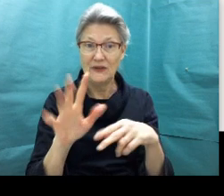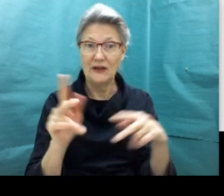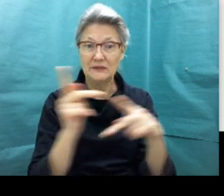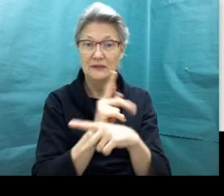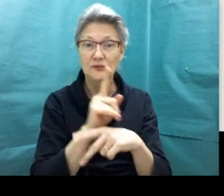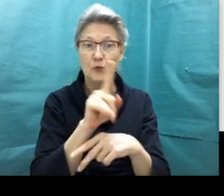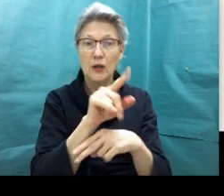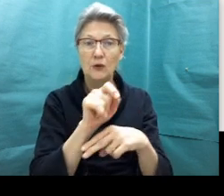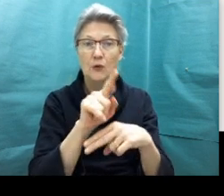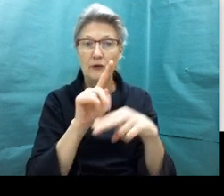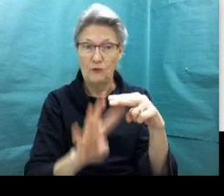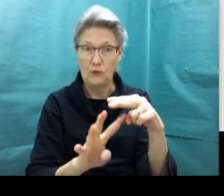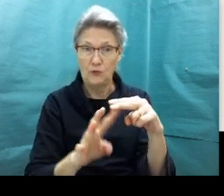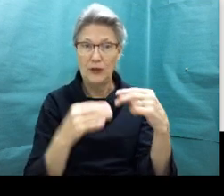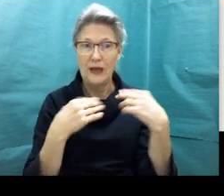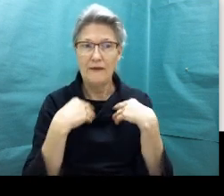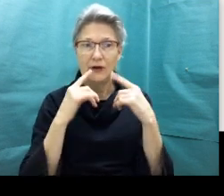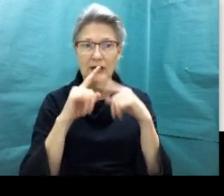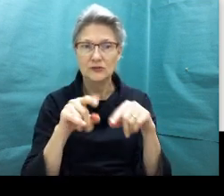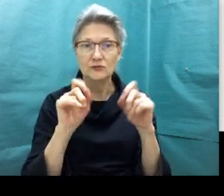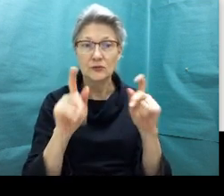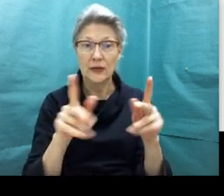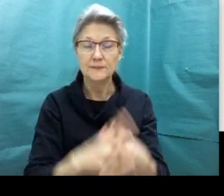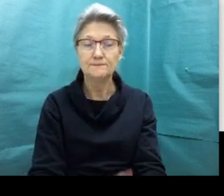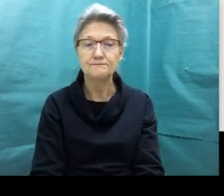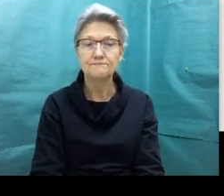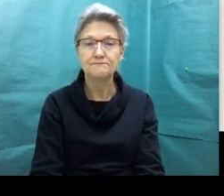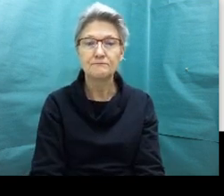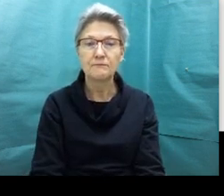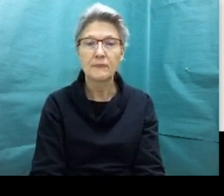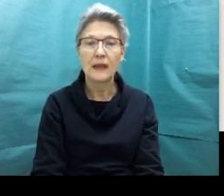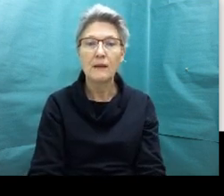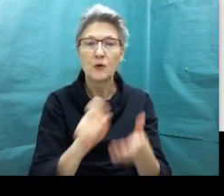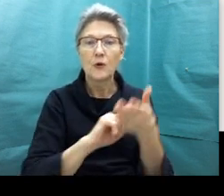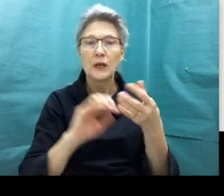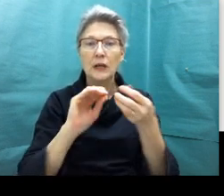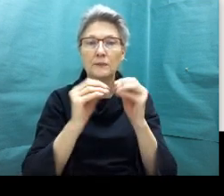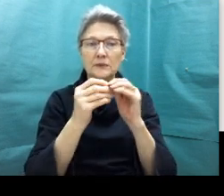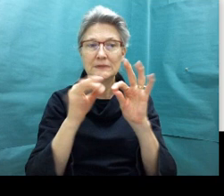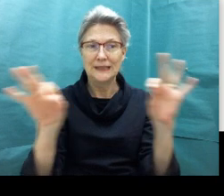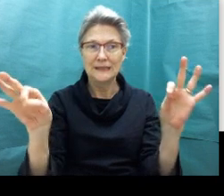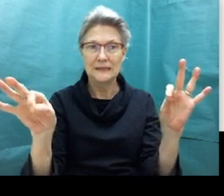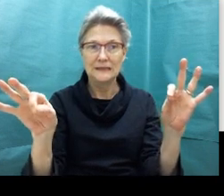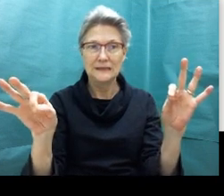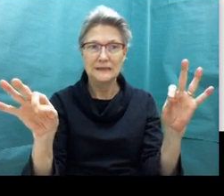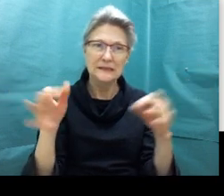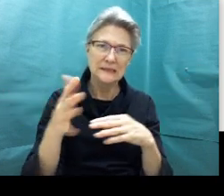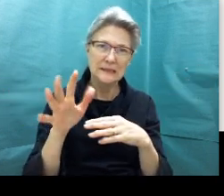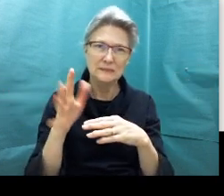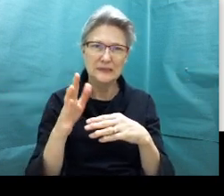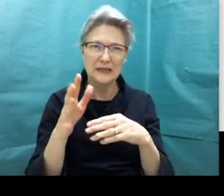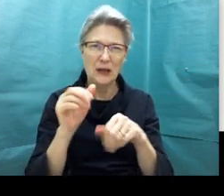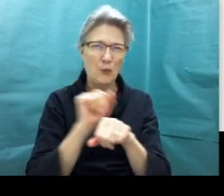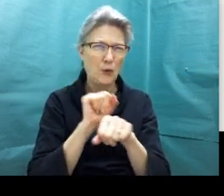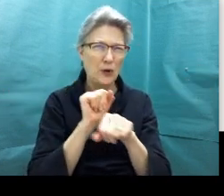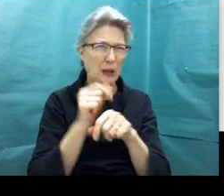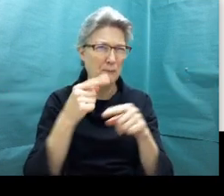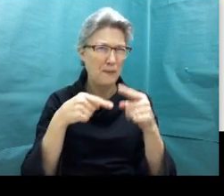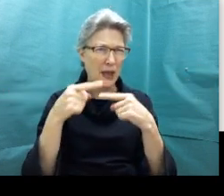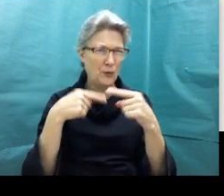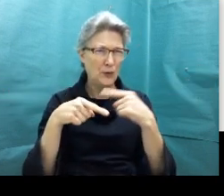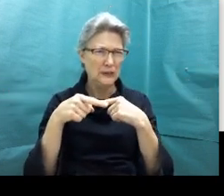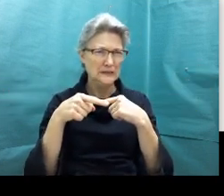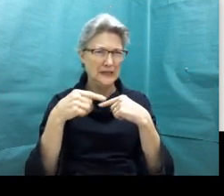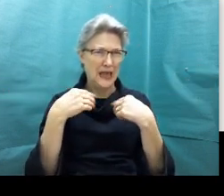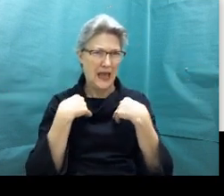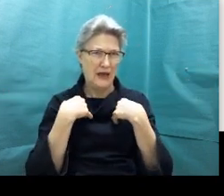feet, we have our answer. Okay, so now I'm going to write out an equation. And it kind of seems like I'm working backwards because I